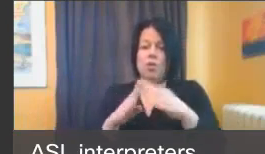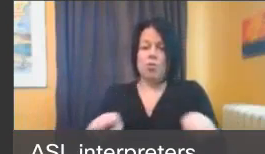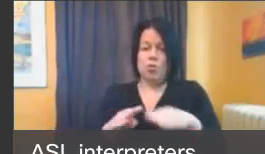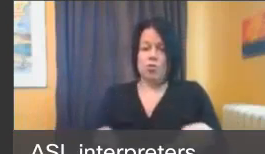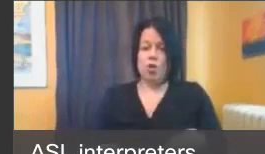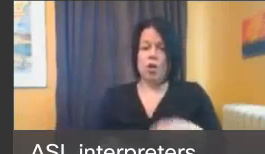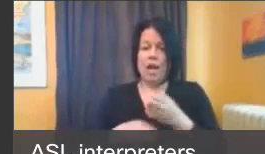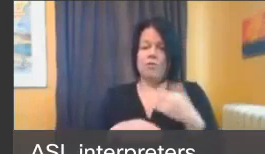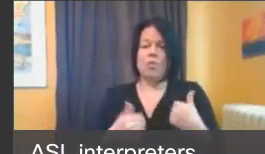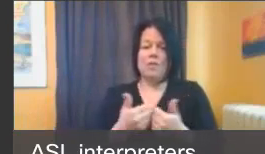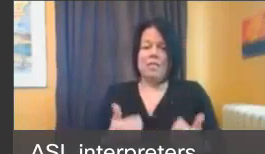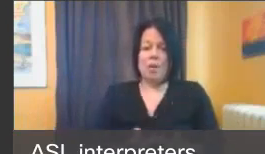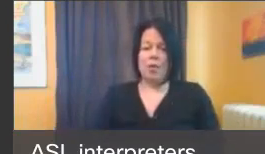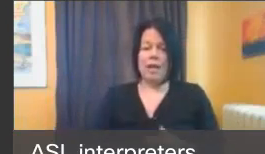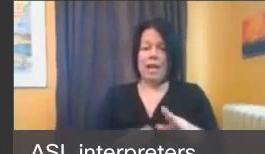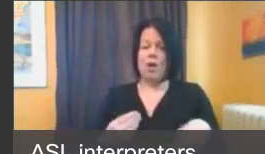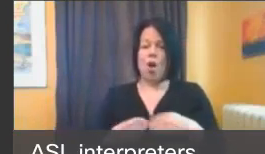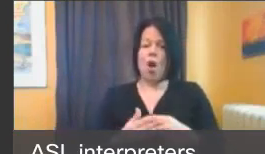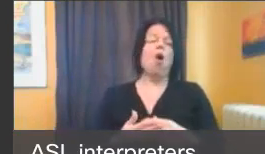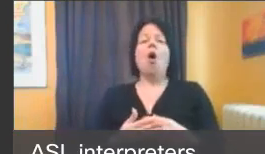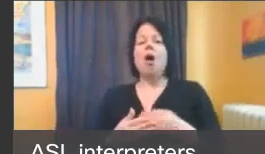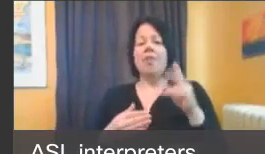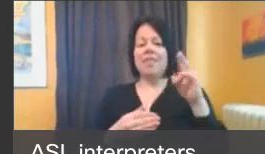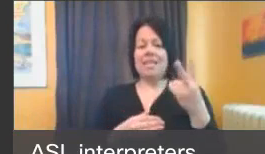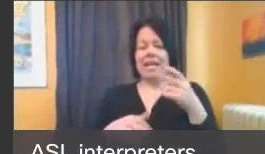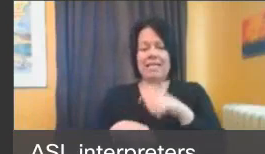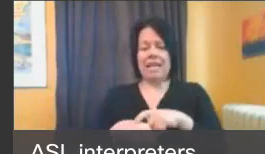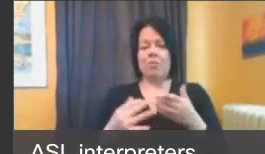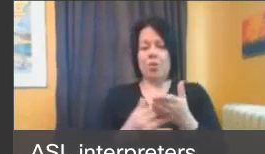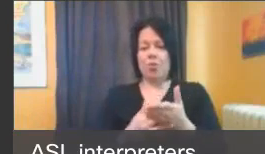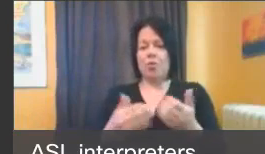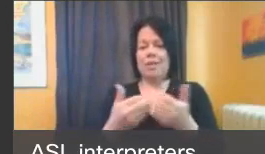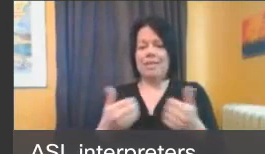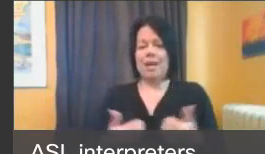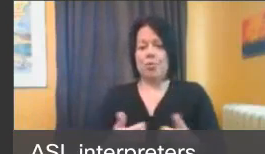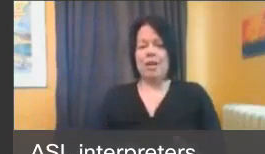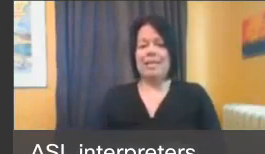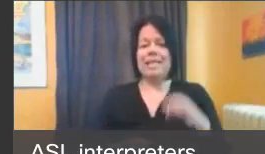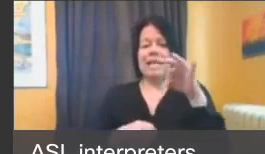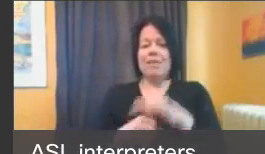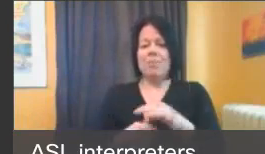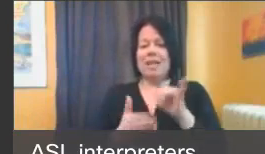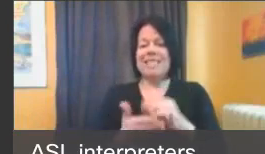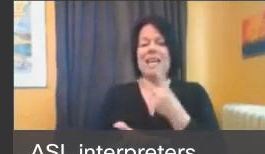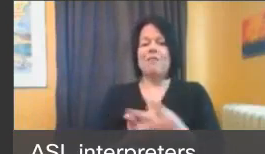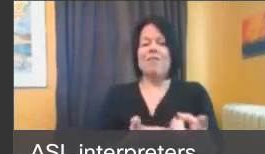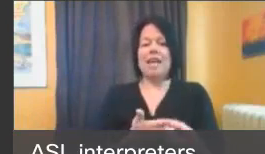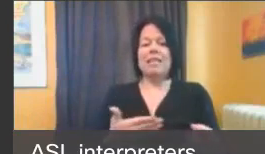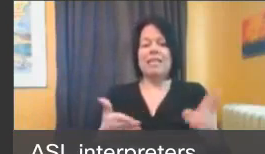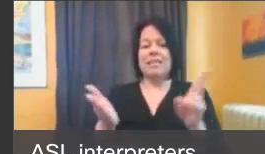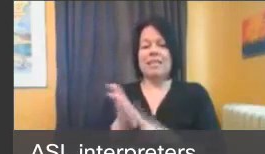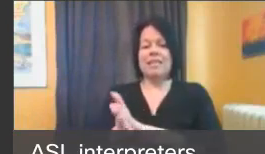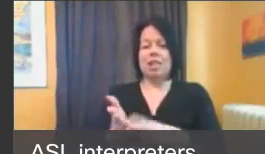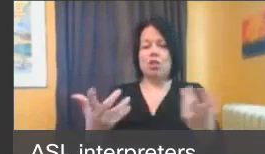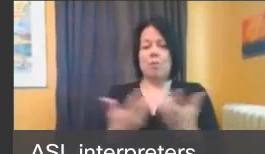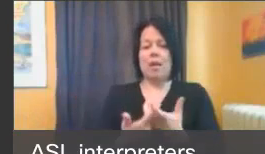have separated out all of the second pass through the sorter separates out the ballots that failed signature match, and then the